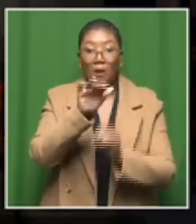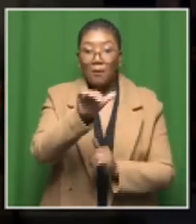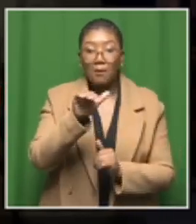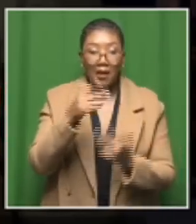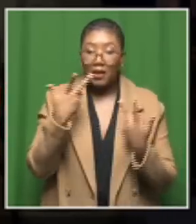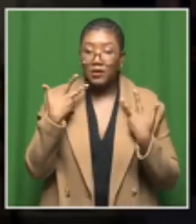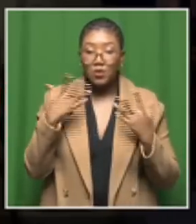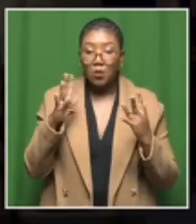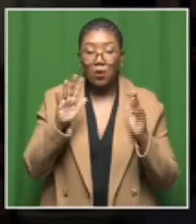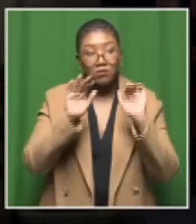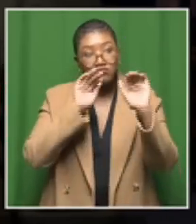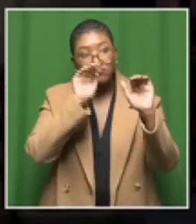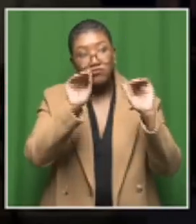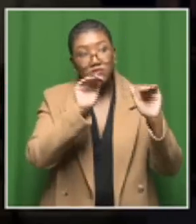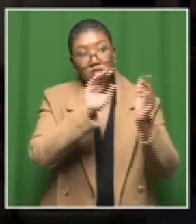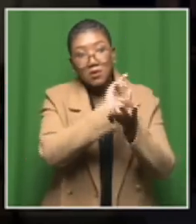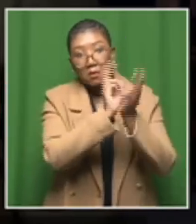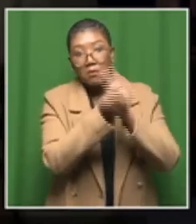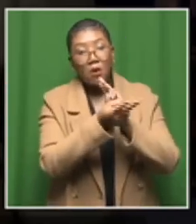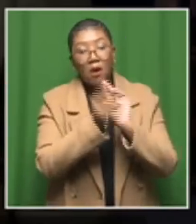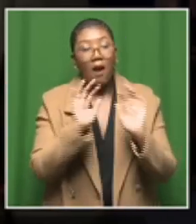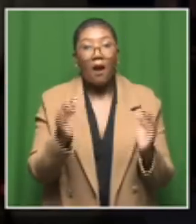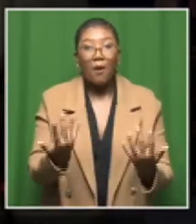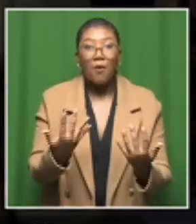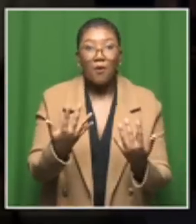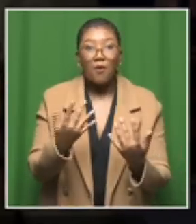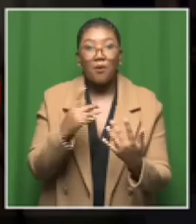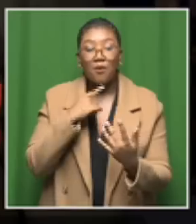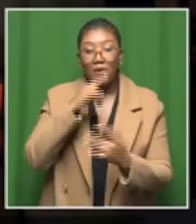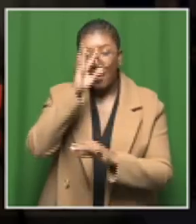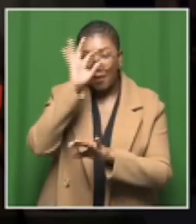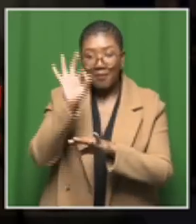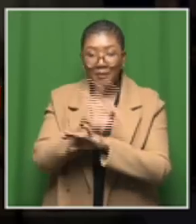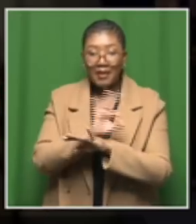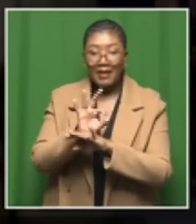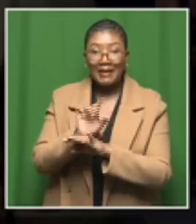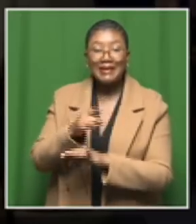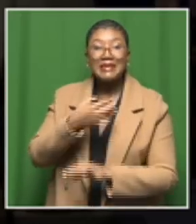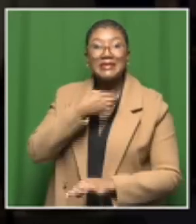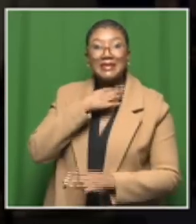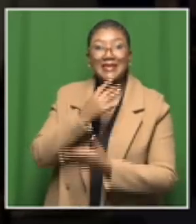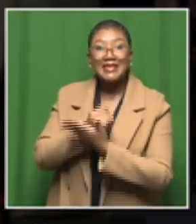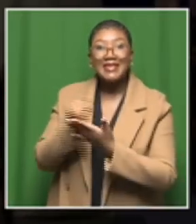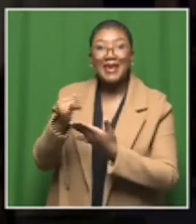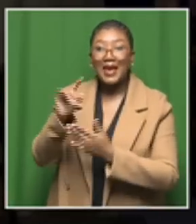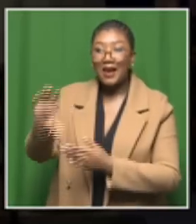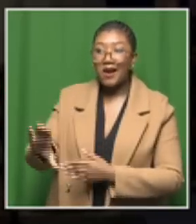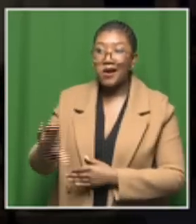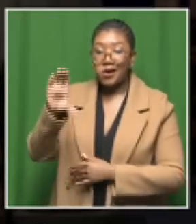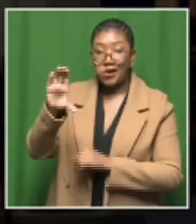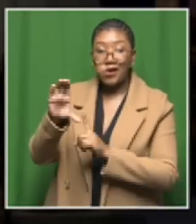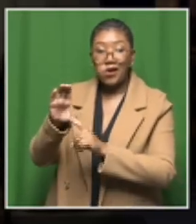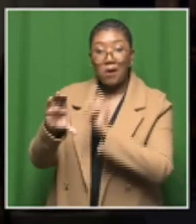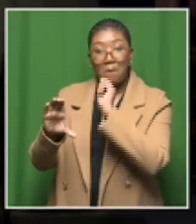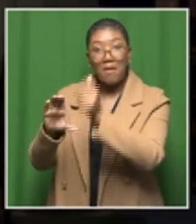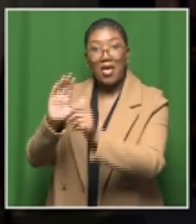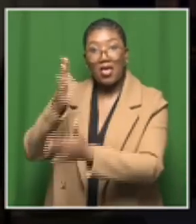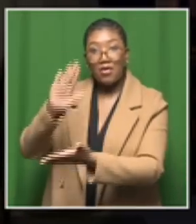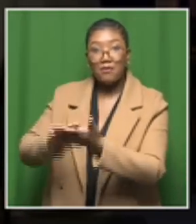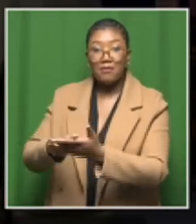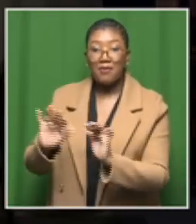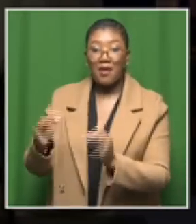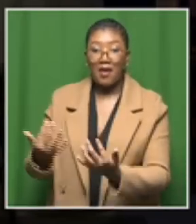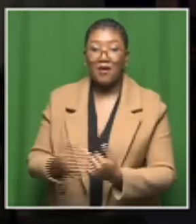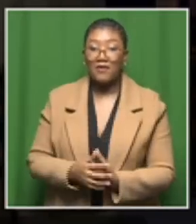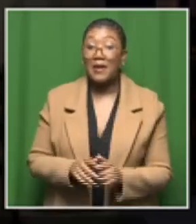your former member will speak about when it comes to that particular deficit? Good morning. Thanks for having us. Look, I think we must avoid going to the